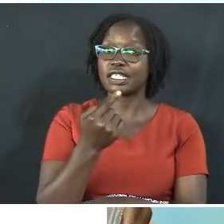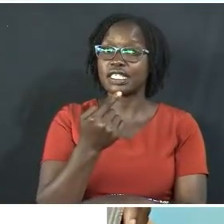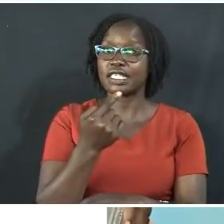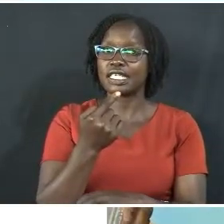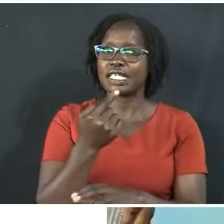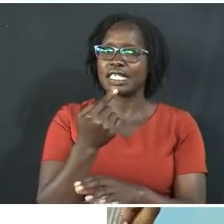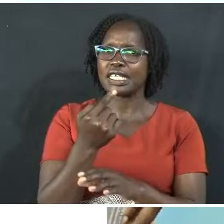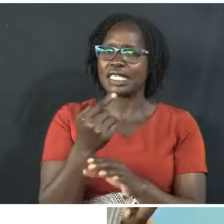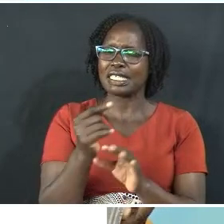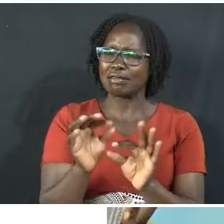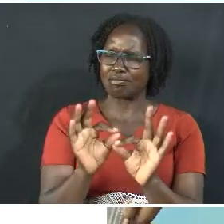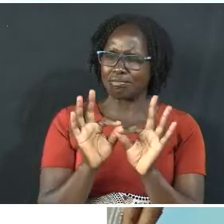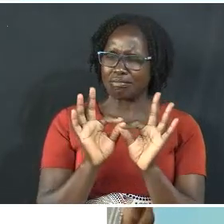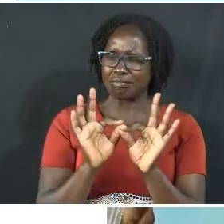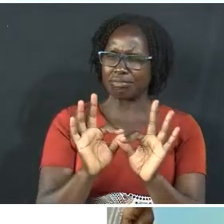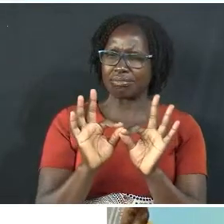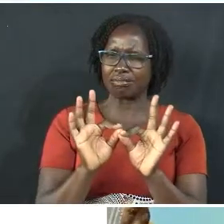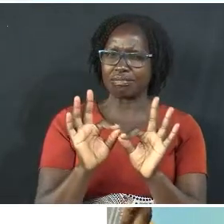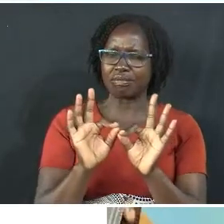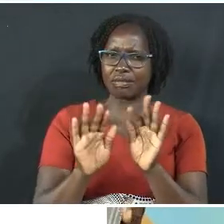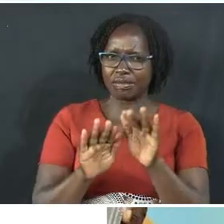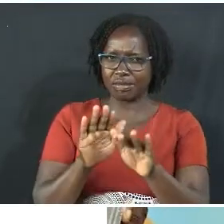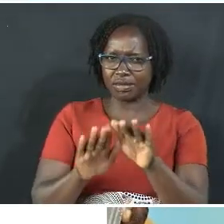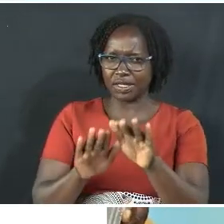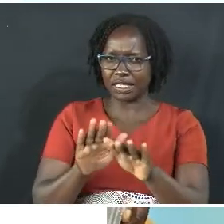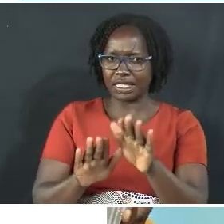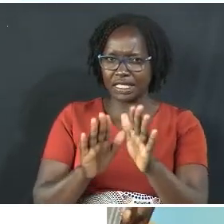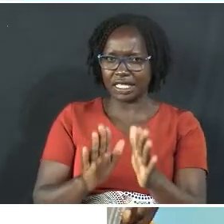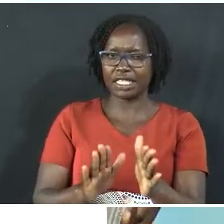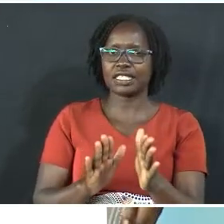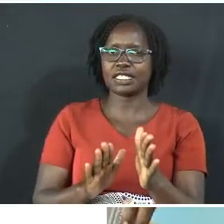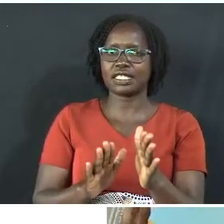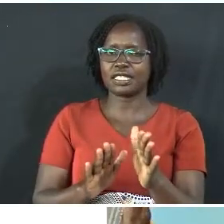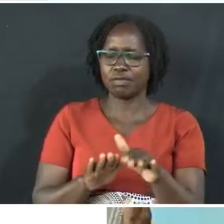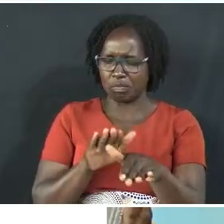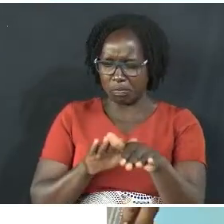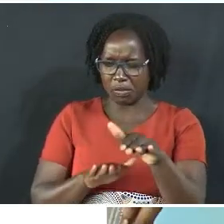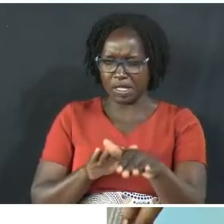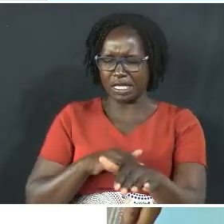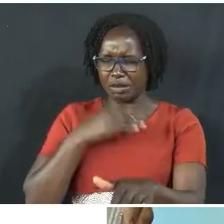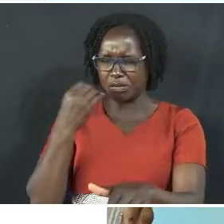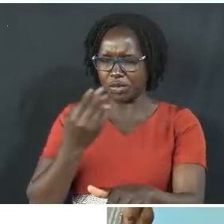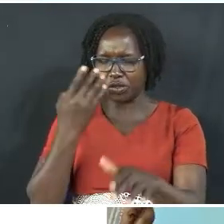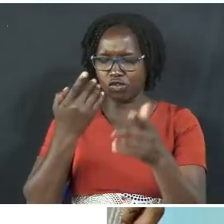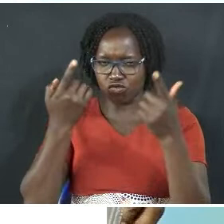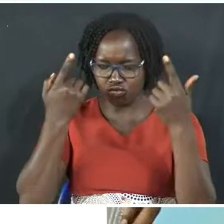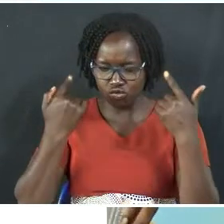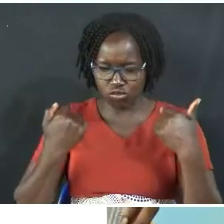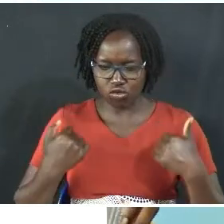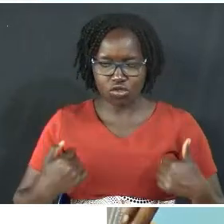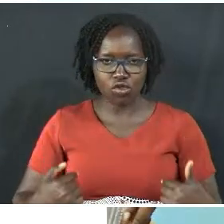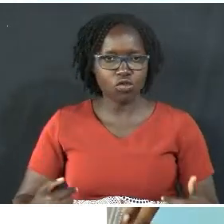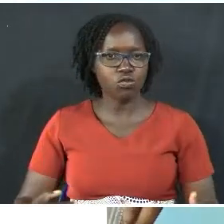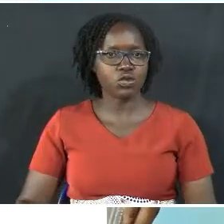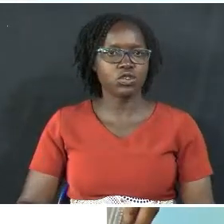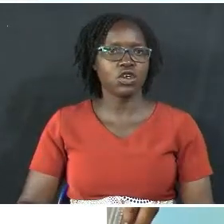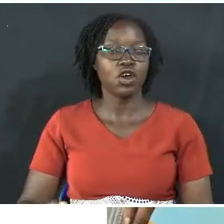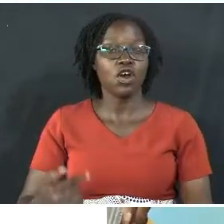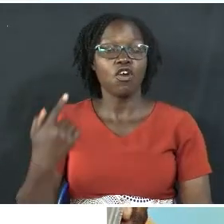skillful tailors and seamstresses to make beautiful robes for